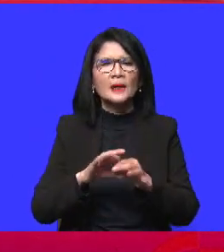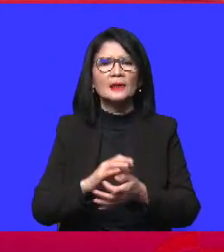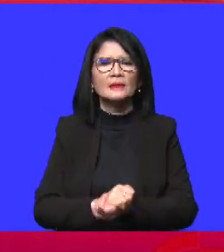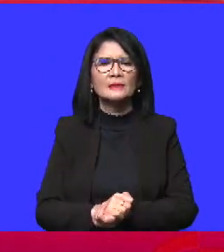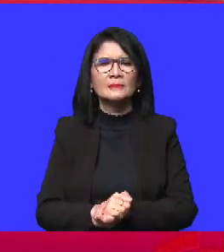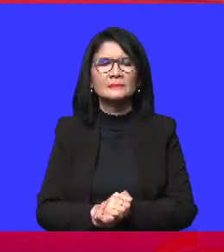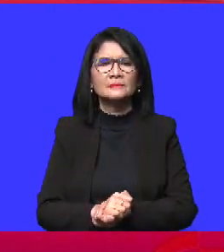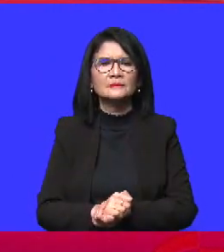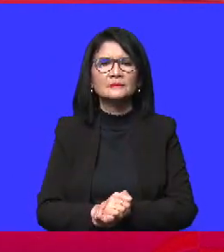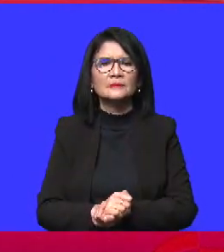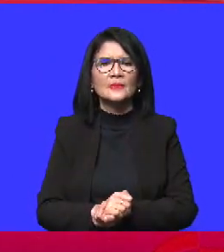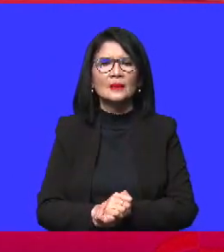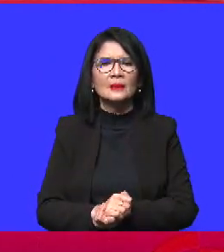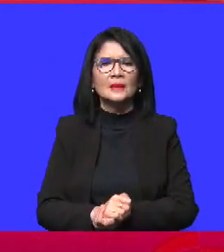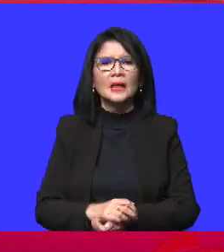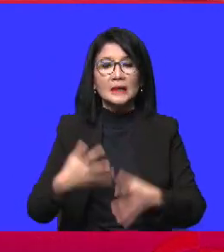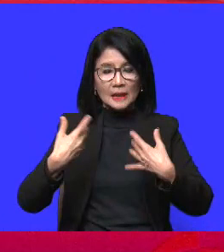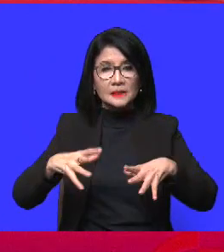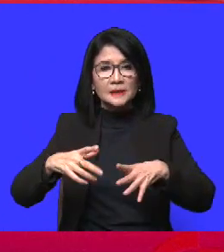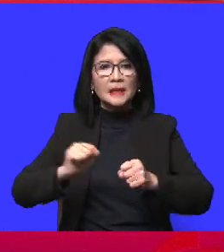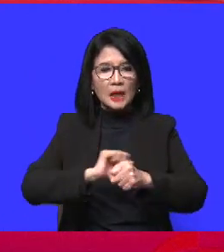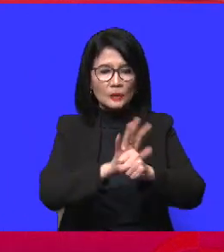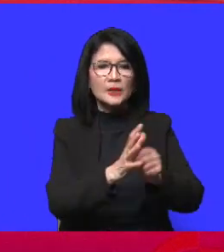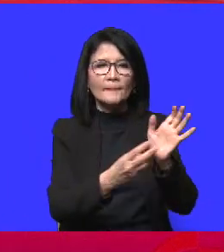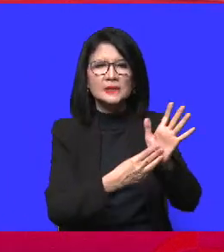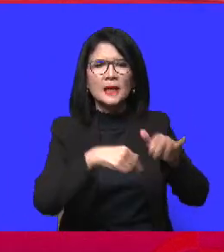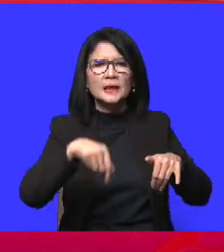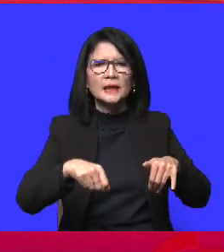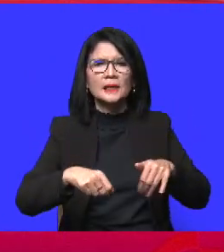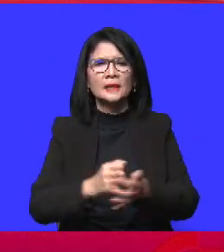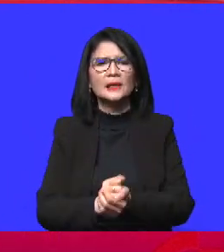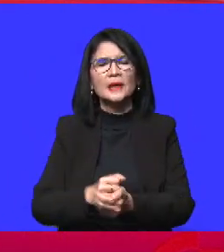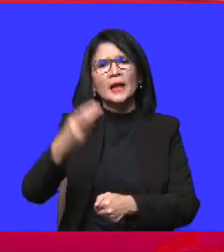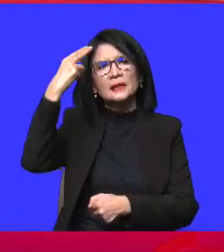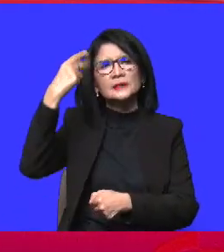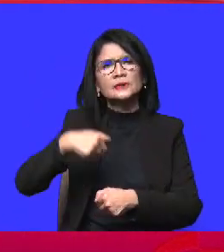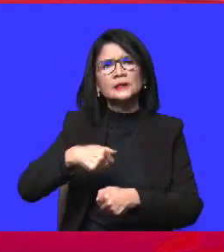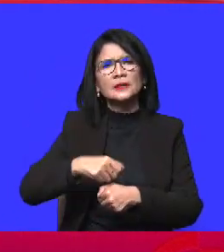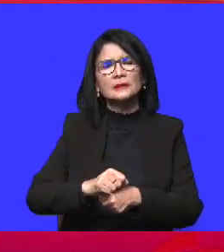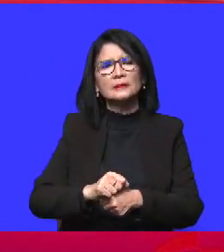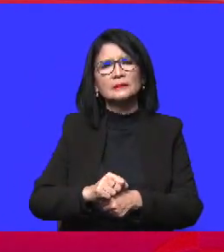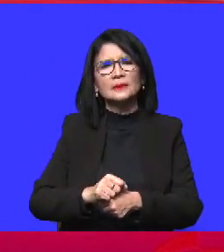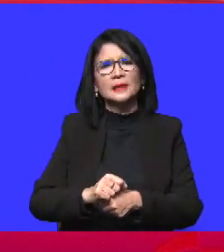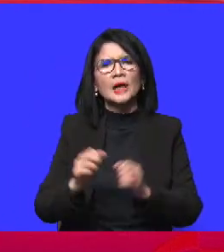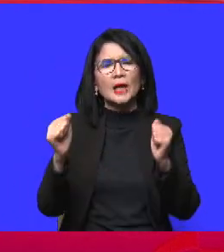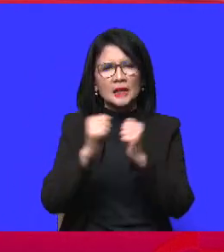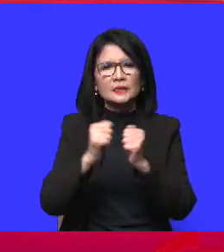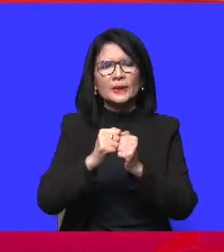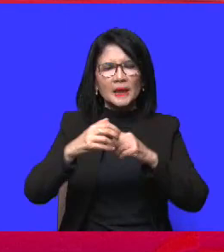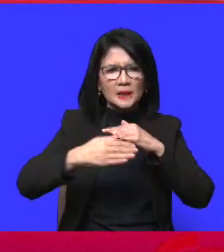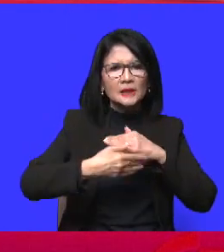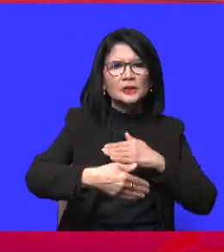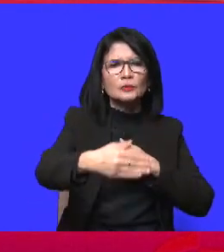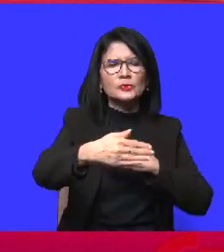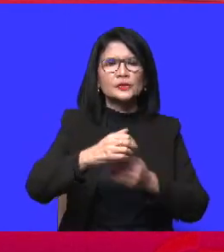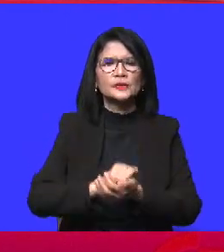in order to learn the lessons after this COVID crisis. Negotiations on that treaty are now ongoing, and this